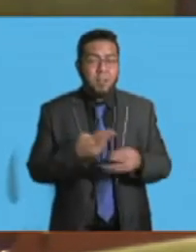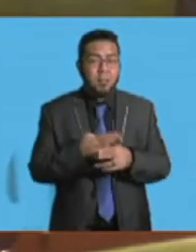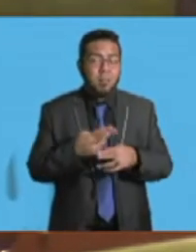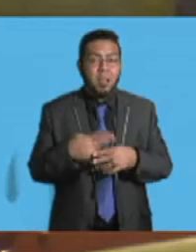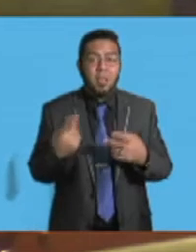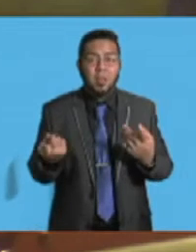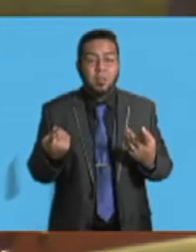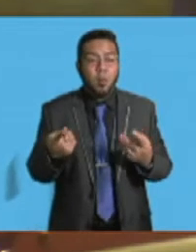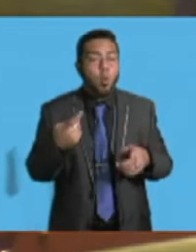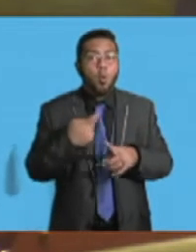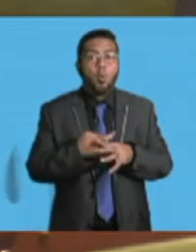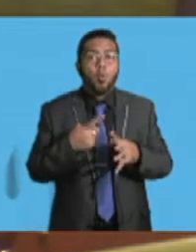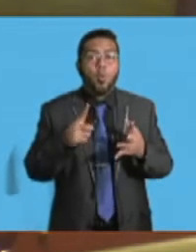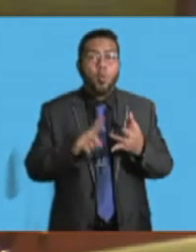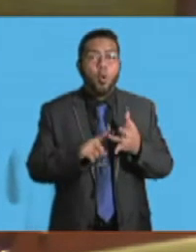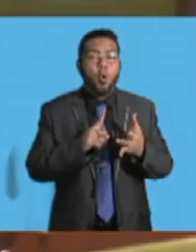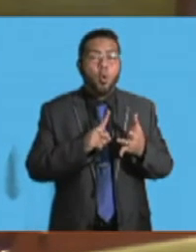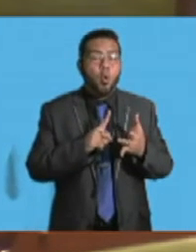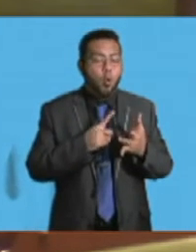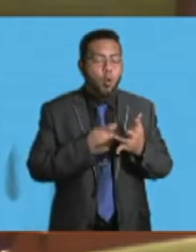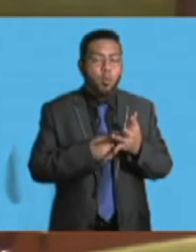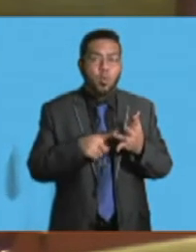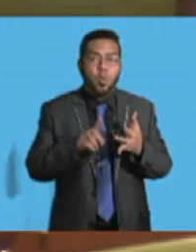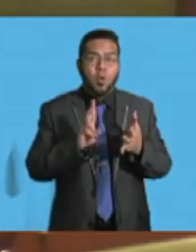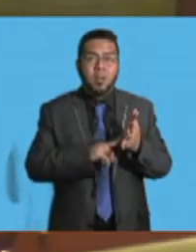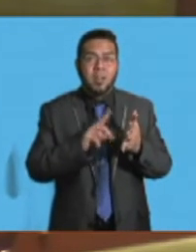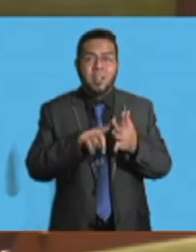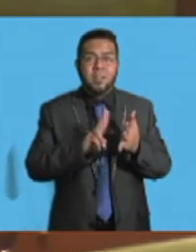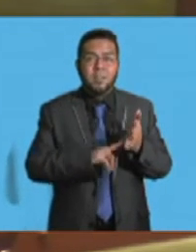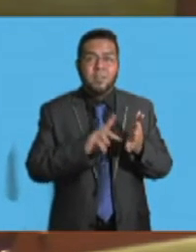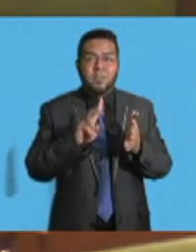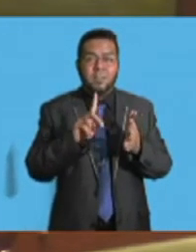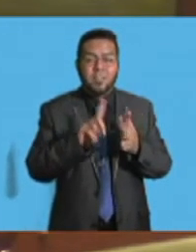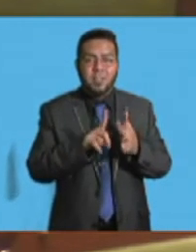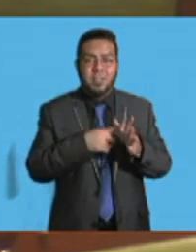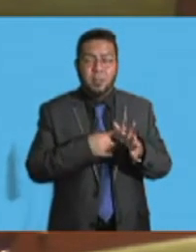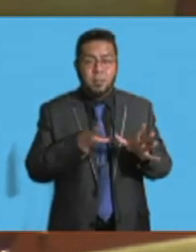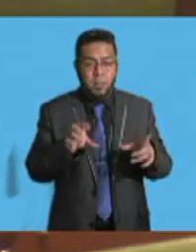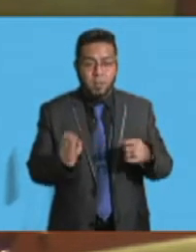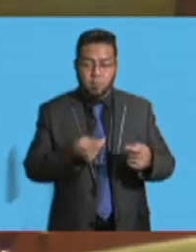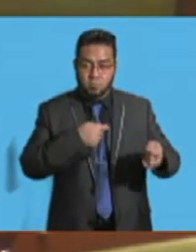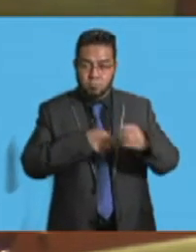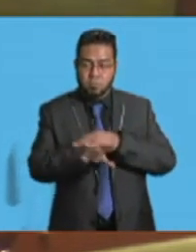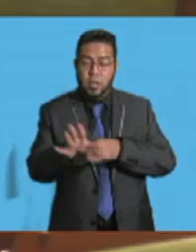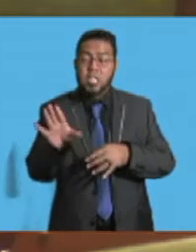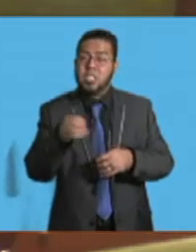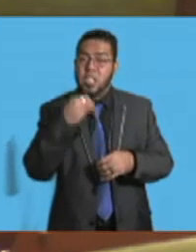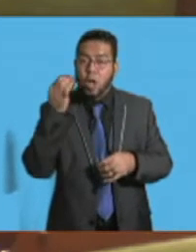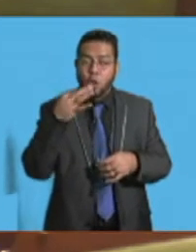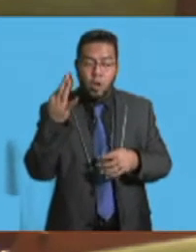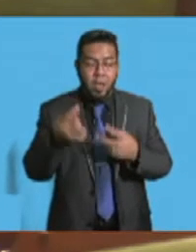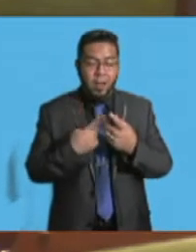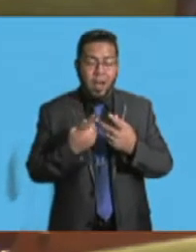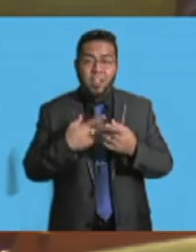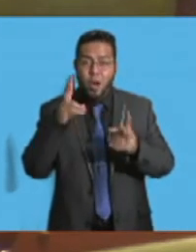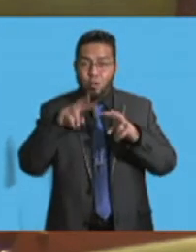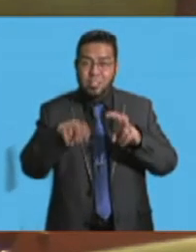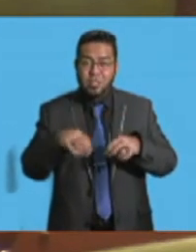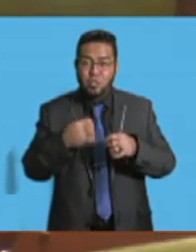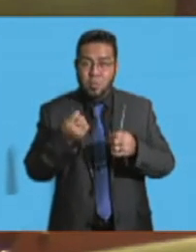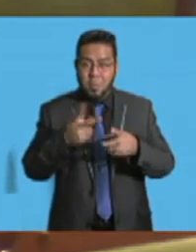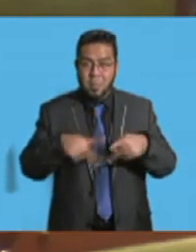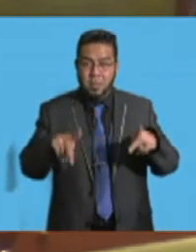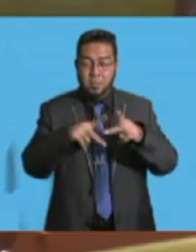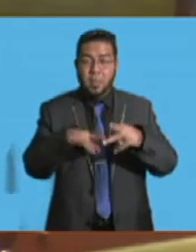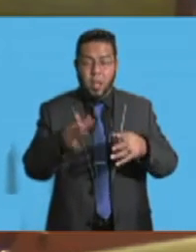Cornivia. To date, 144 embryos has been transferred to 144 cows in Singatoka and Cornivia Research Station, and they are expected